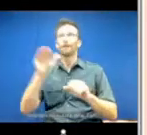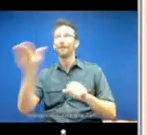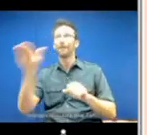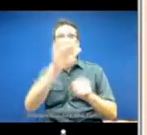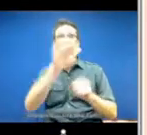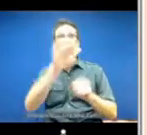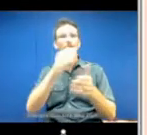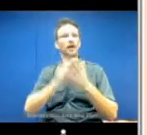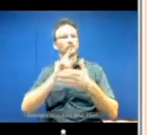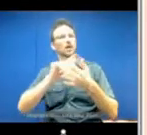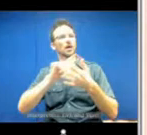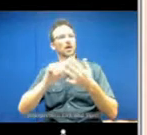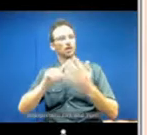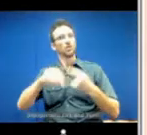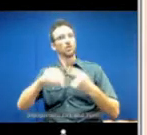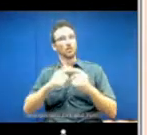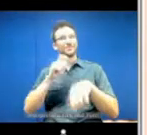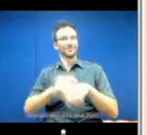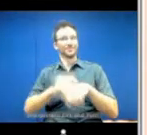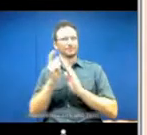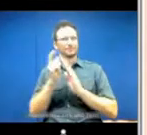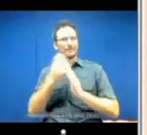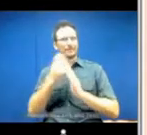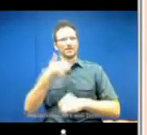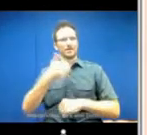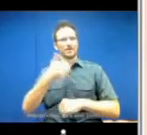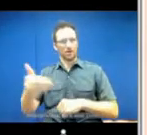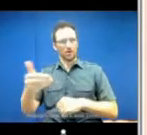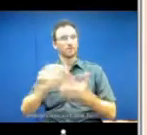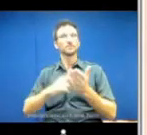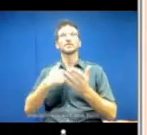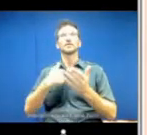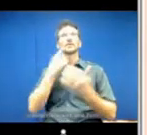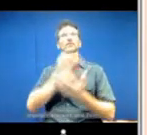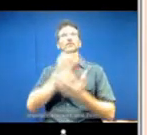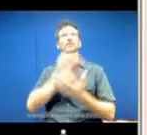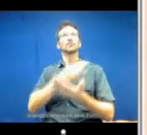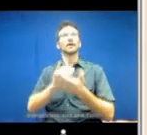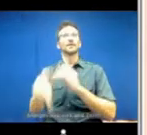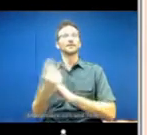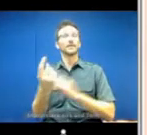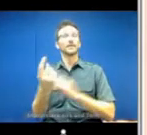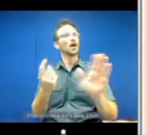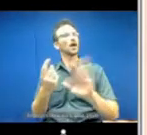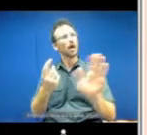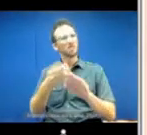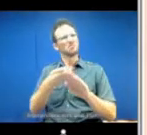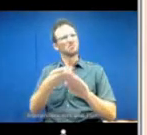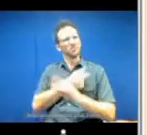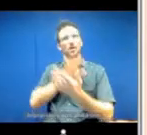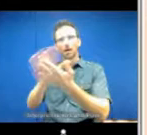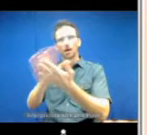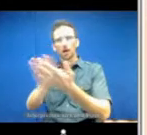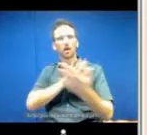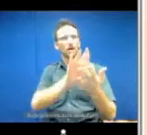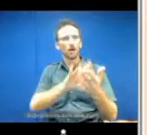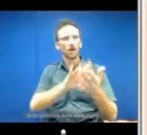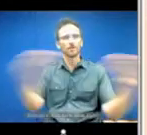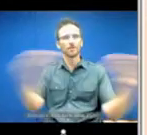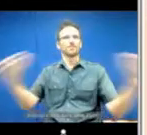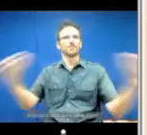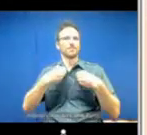So I do start well before the day of the deposition. In terms of this kind